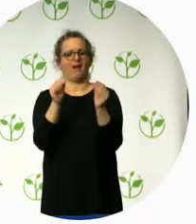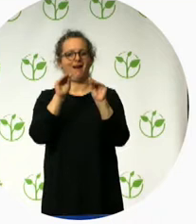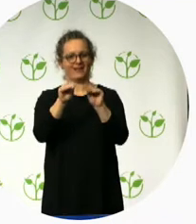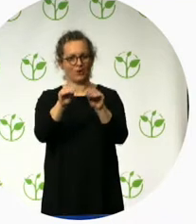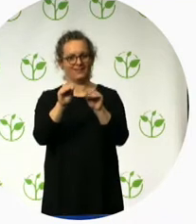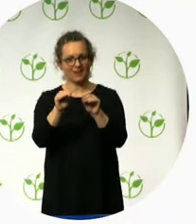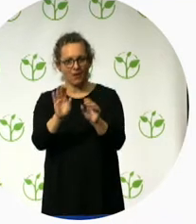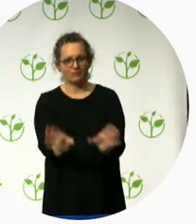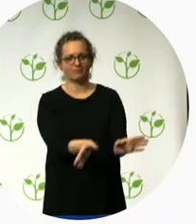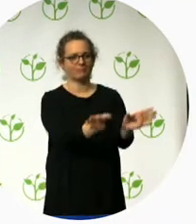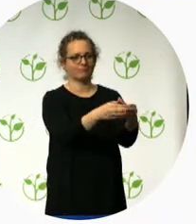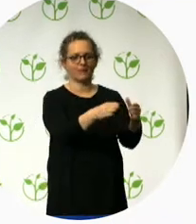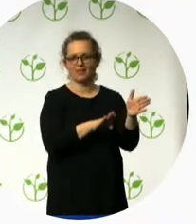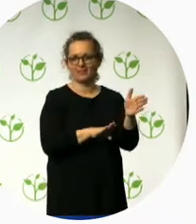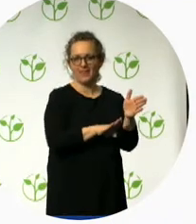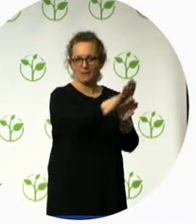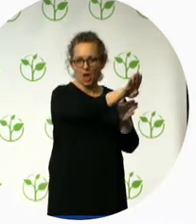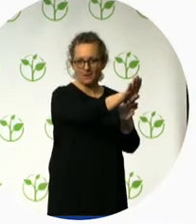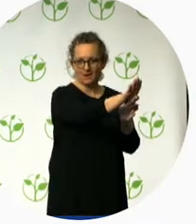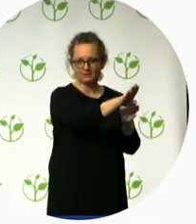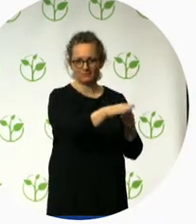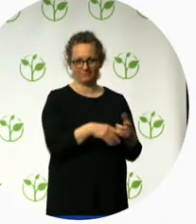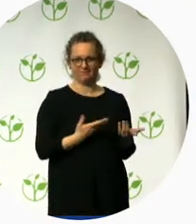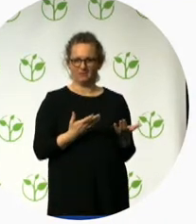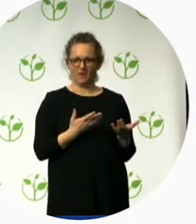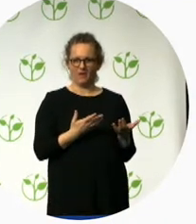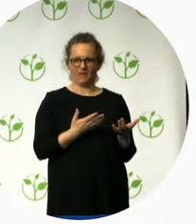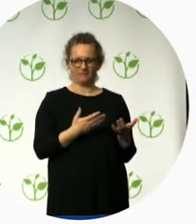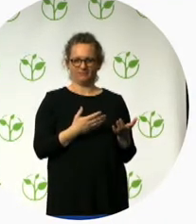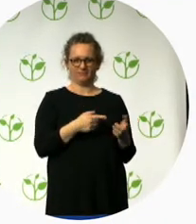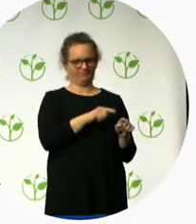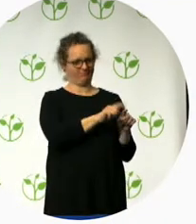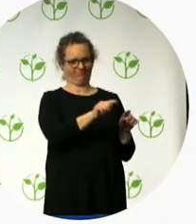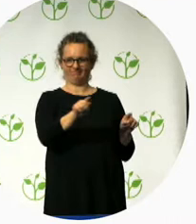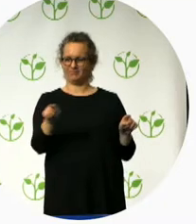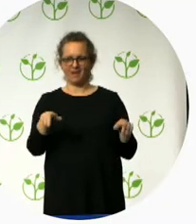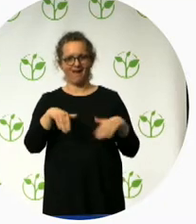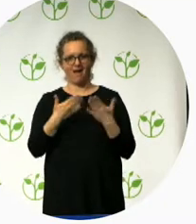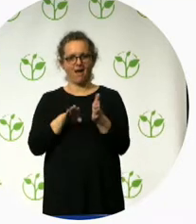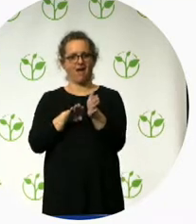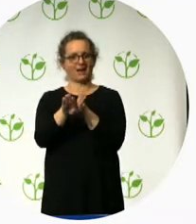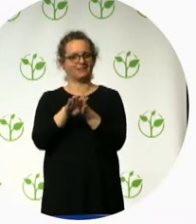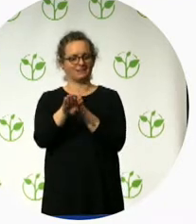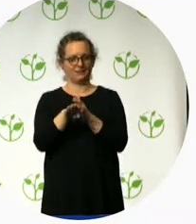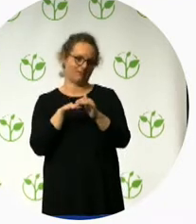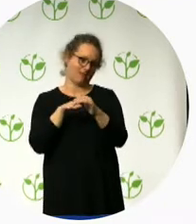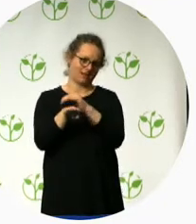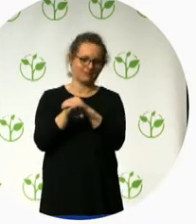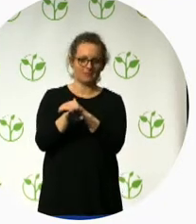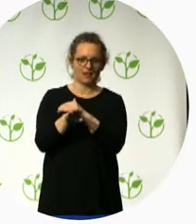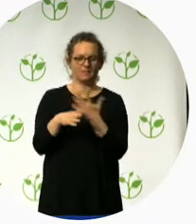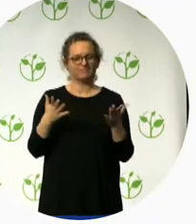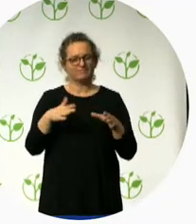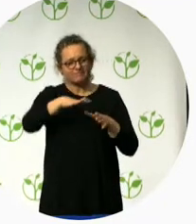Ethiopia is a very large country, over 100 million persons, and is predominantly